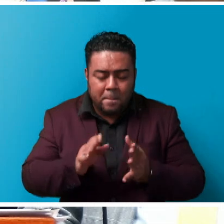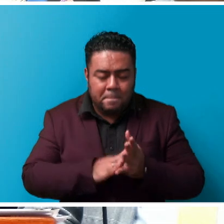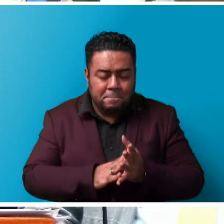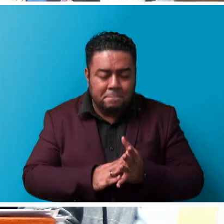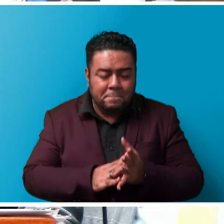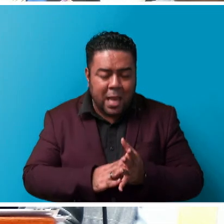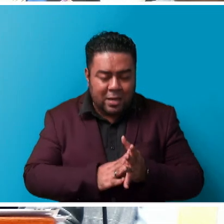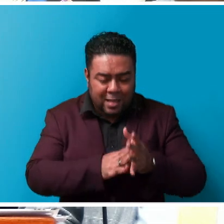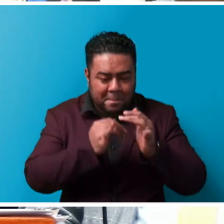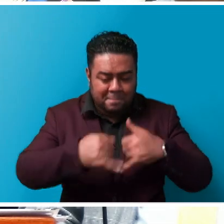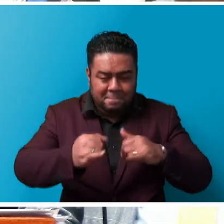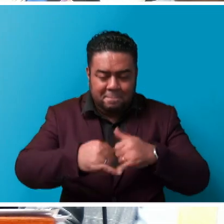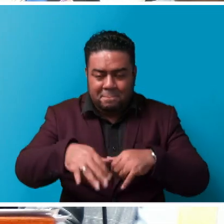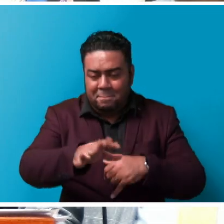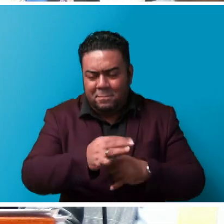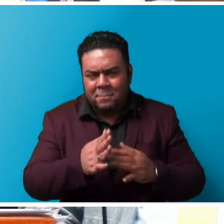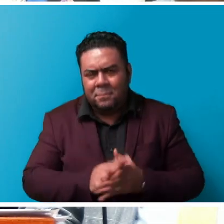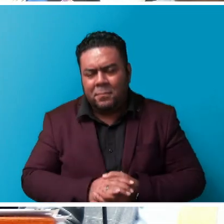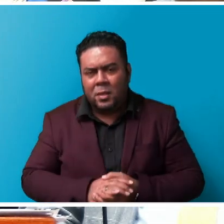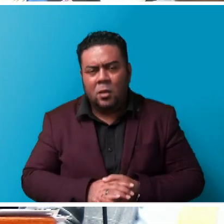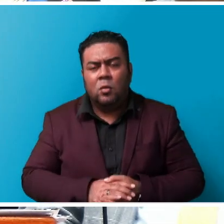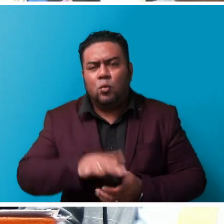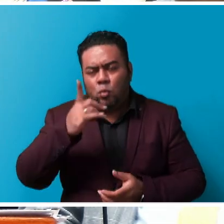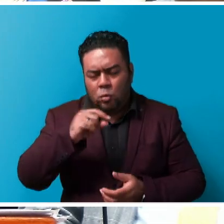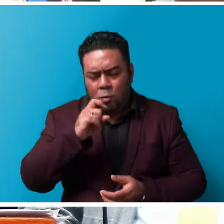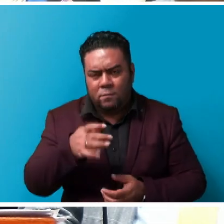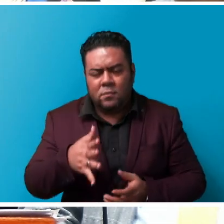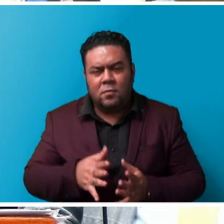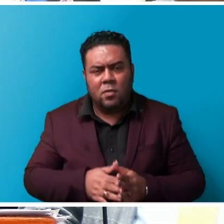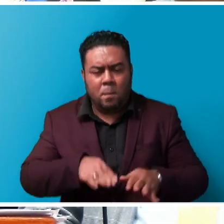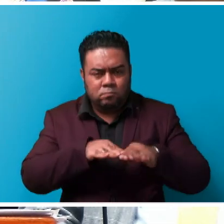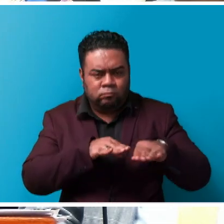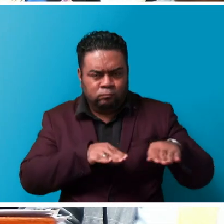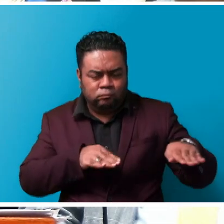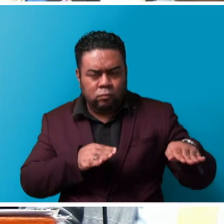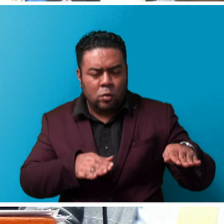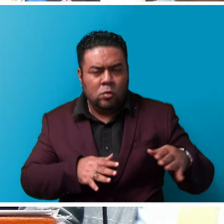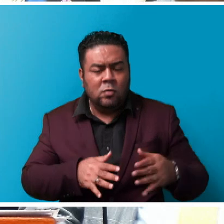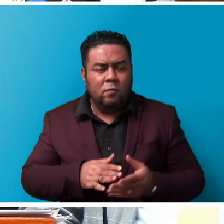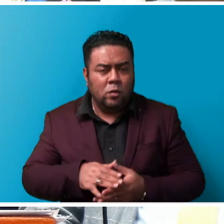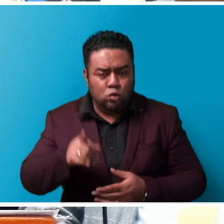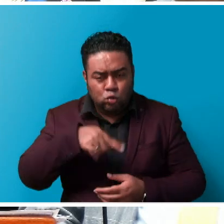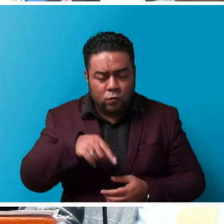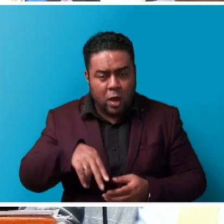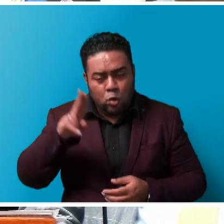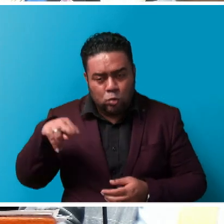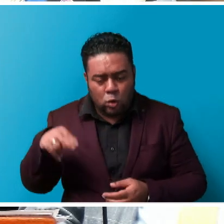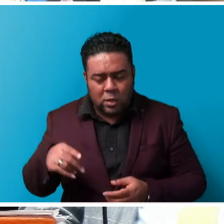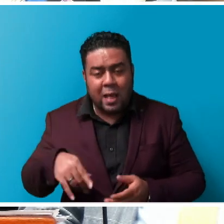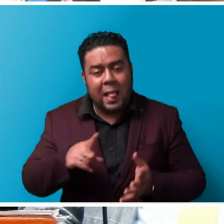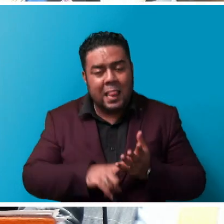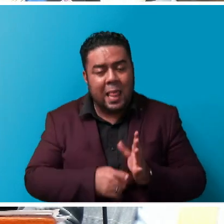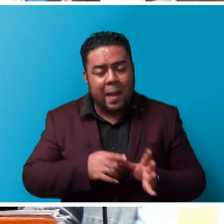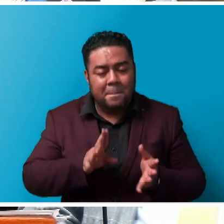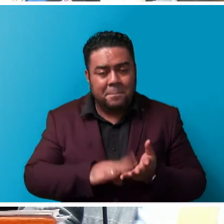cannot, of course, ignore the pressing issues of urban traffic congestion, particularly in the Suvanosori, Lamin and the Lotoka